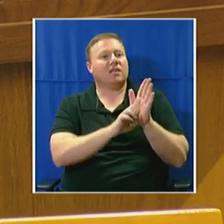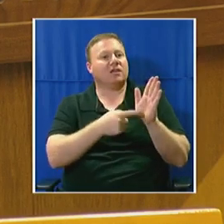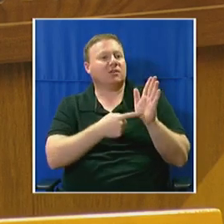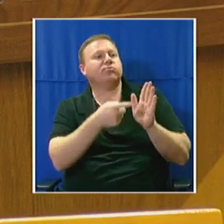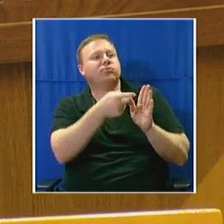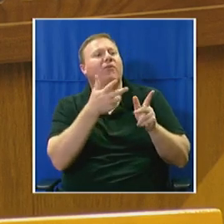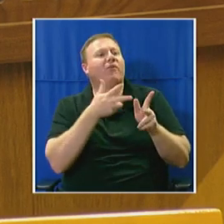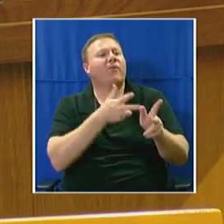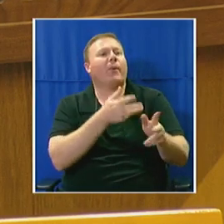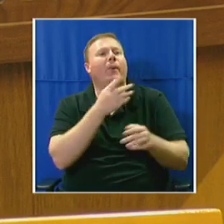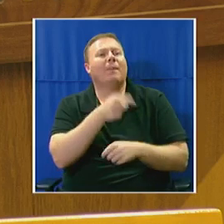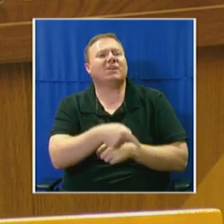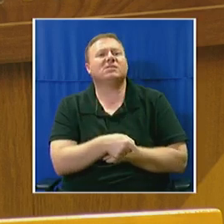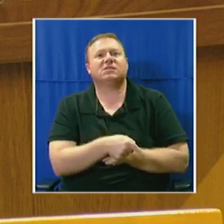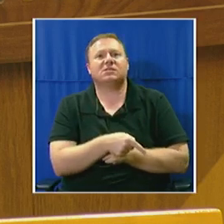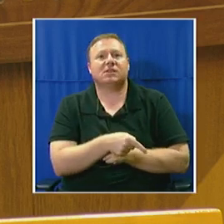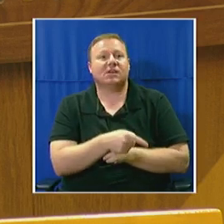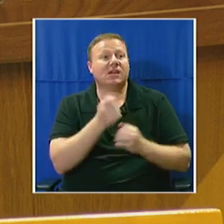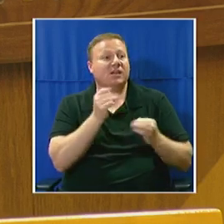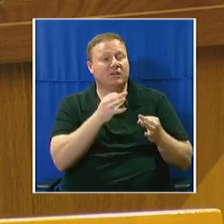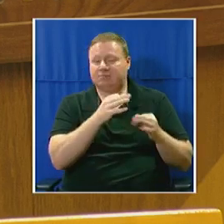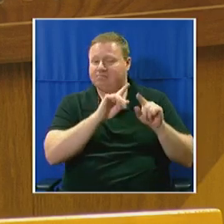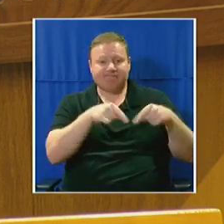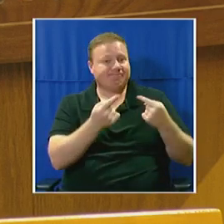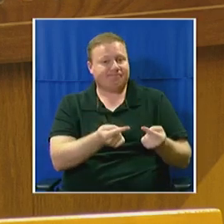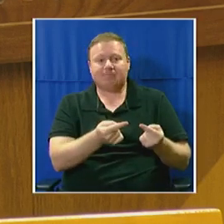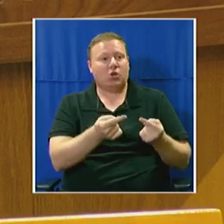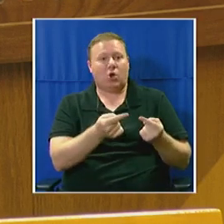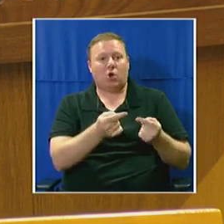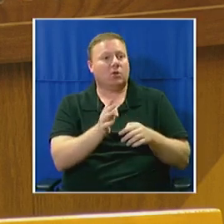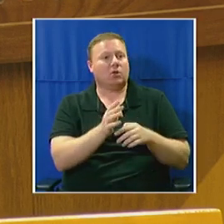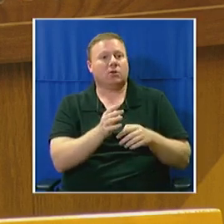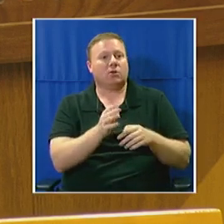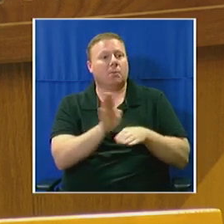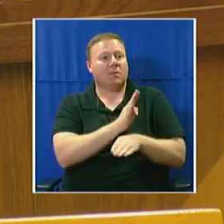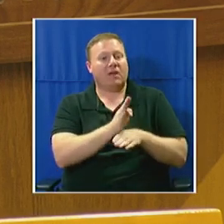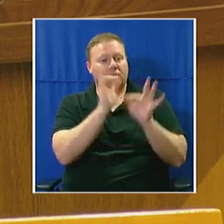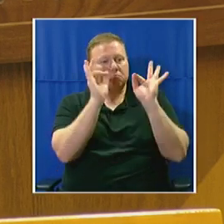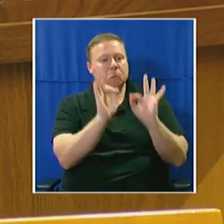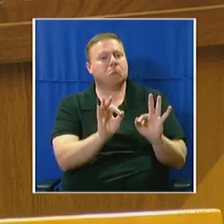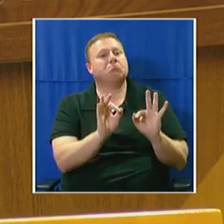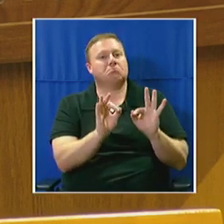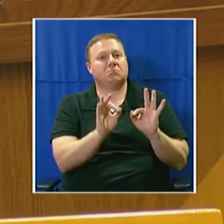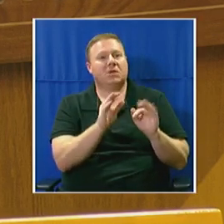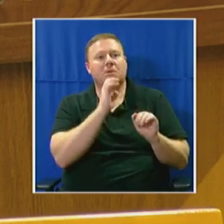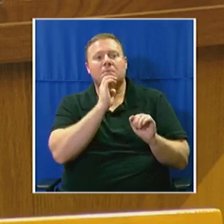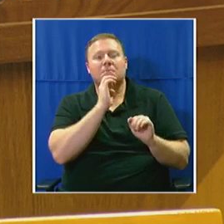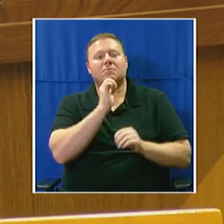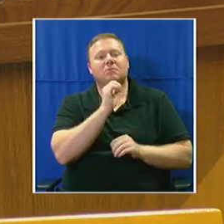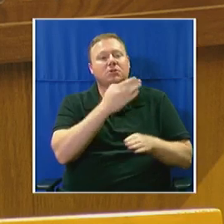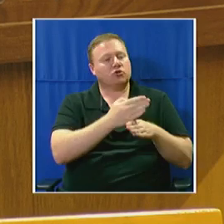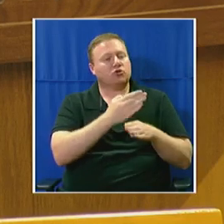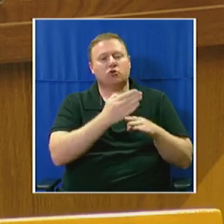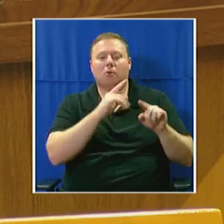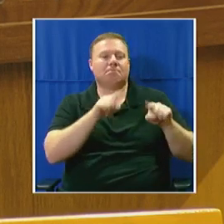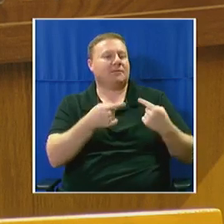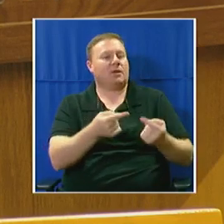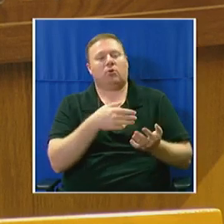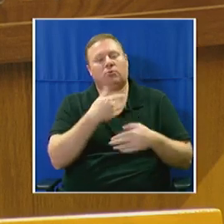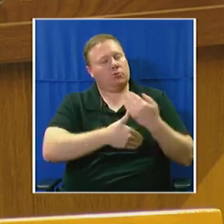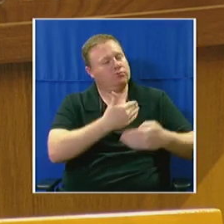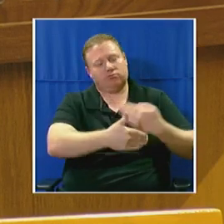some of the most senior and Powerful positions in the prosecuting Authority which should and does bring with it a